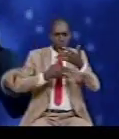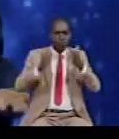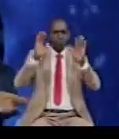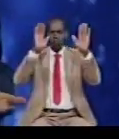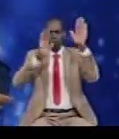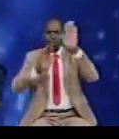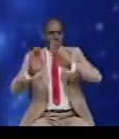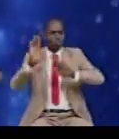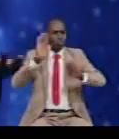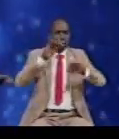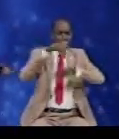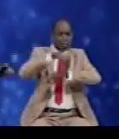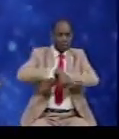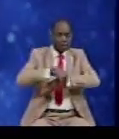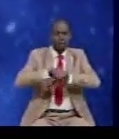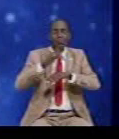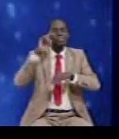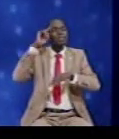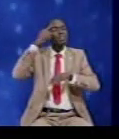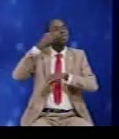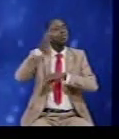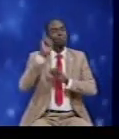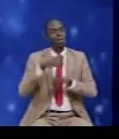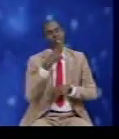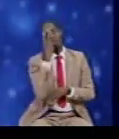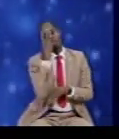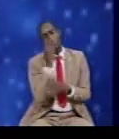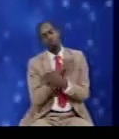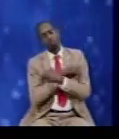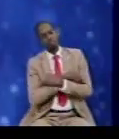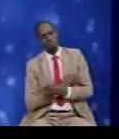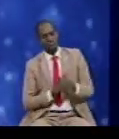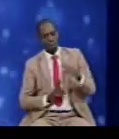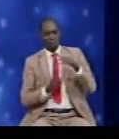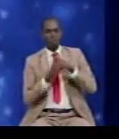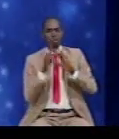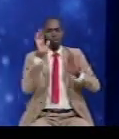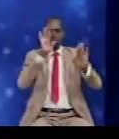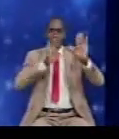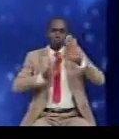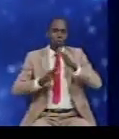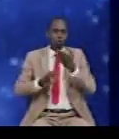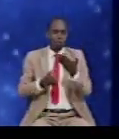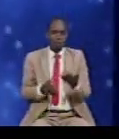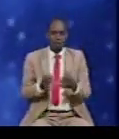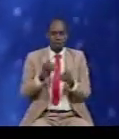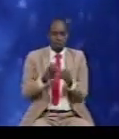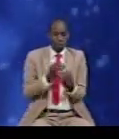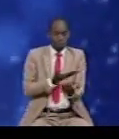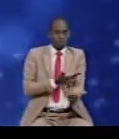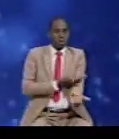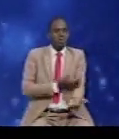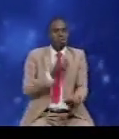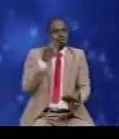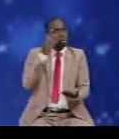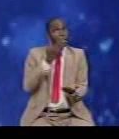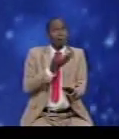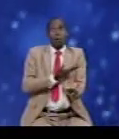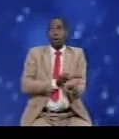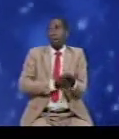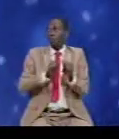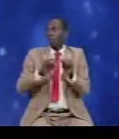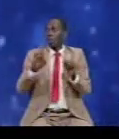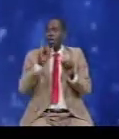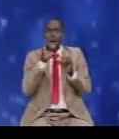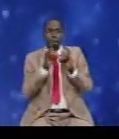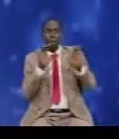In the night, you thought your rest. Look at the trouble there. And in the day, you thought, now this is daylight.